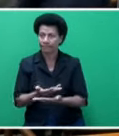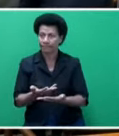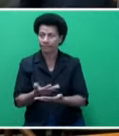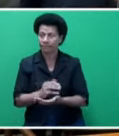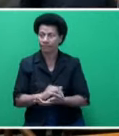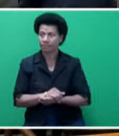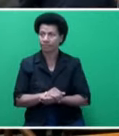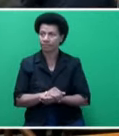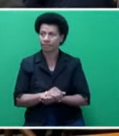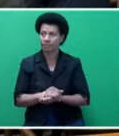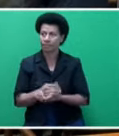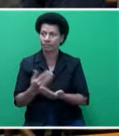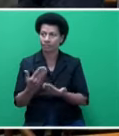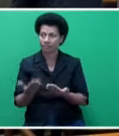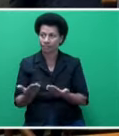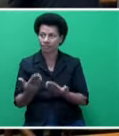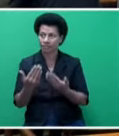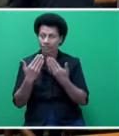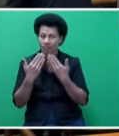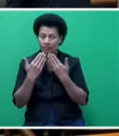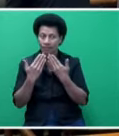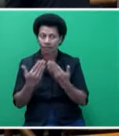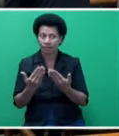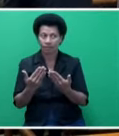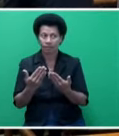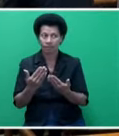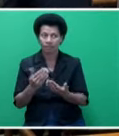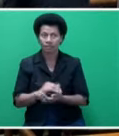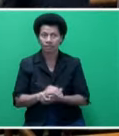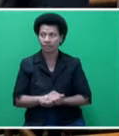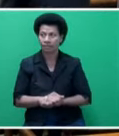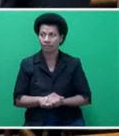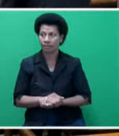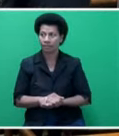Honourable Thank you, Prasad, you have the floor. Mr. Speaker.